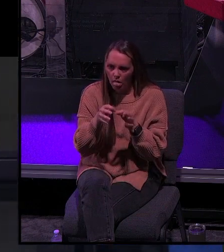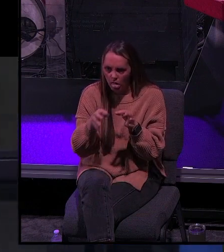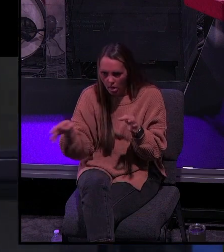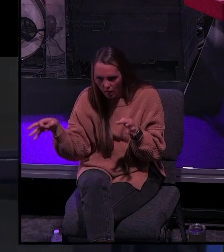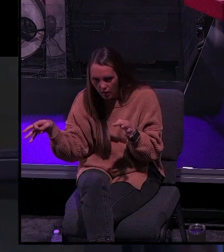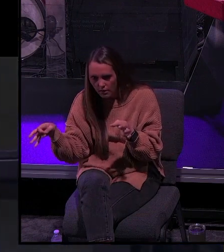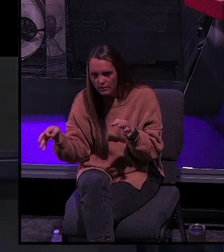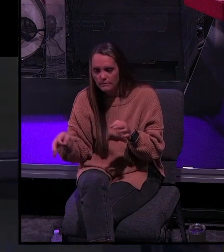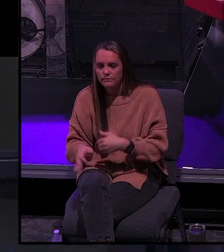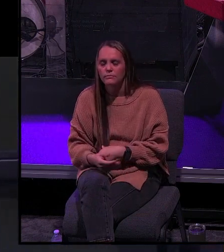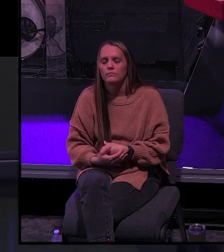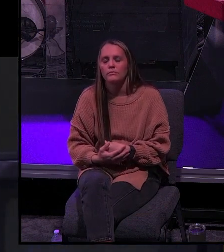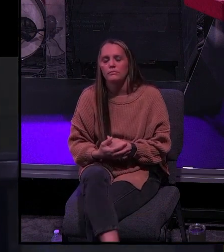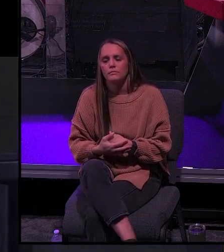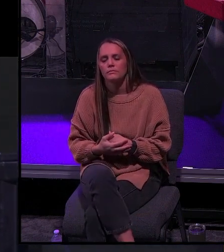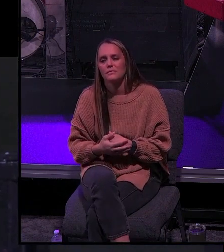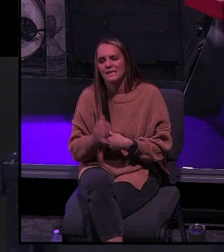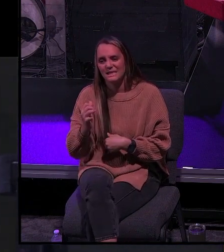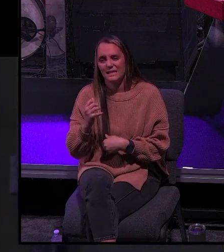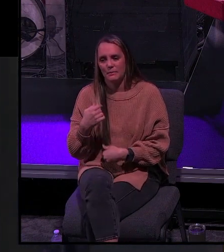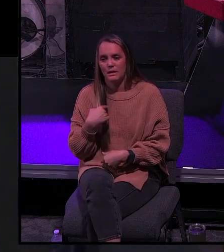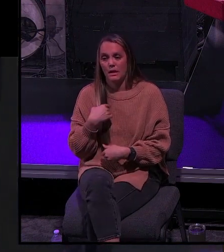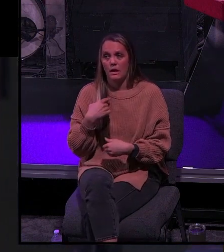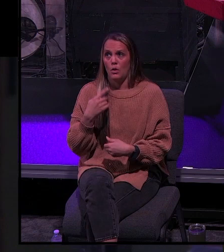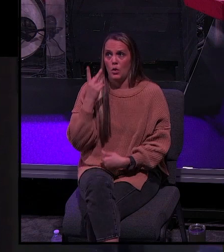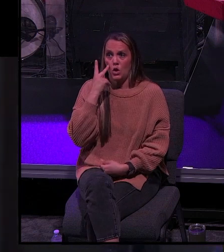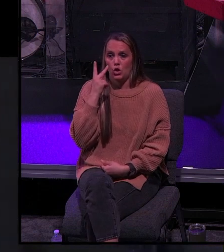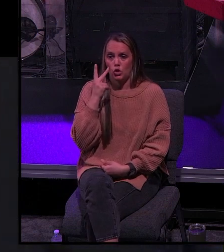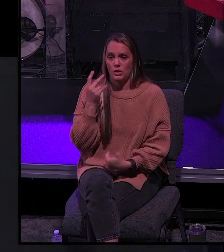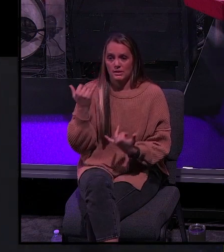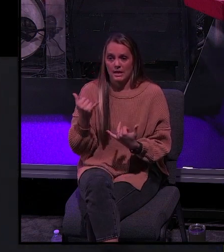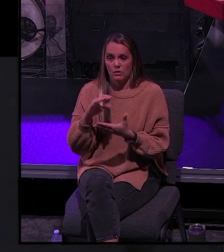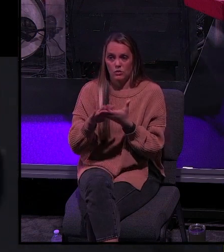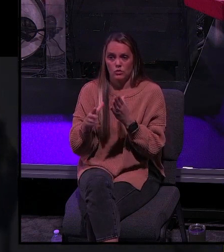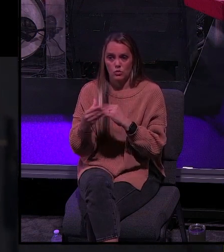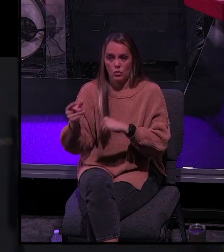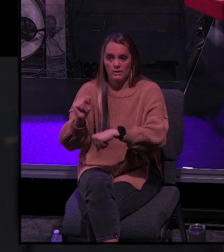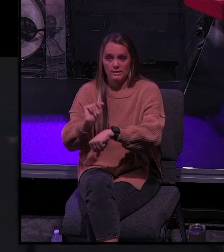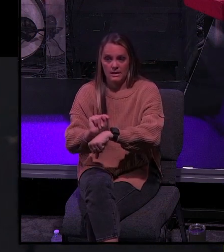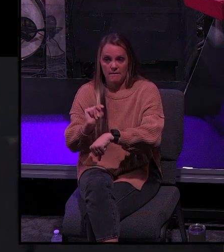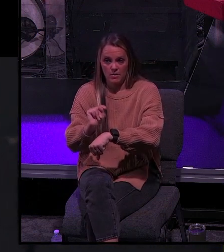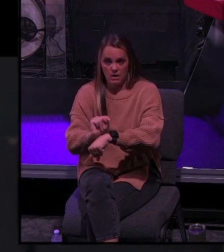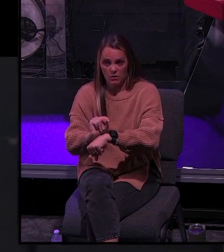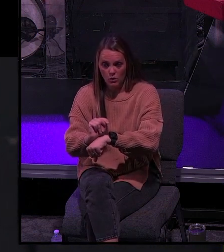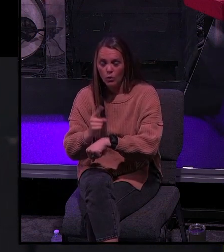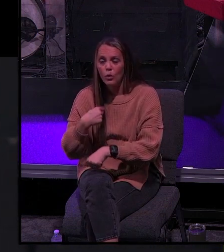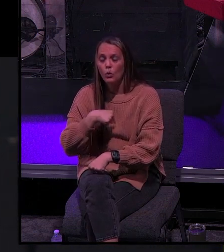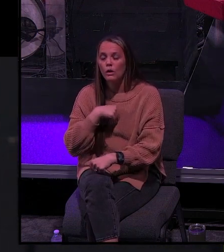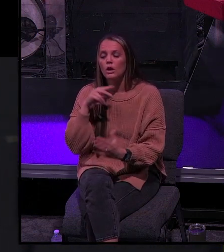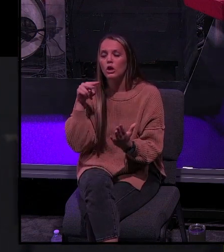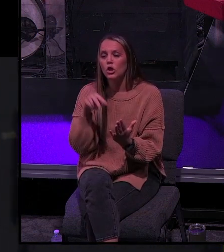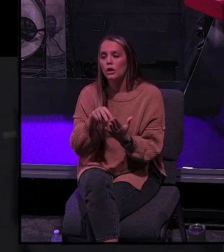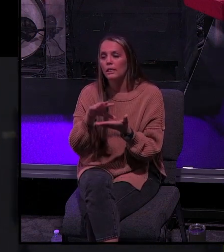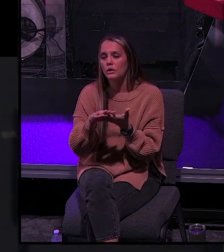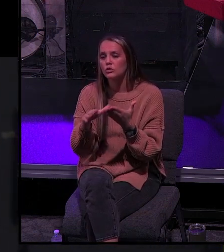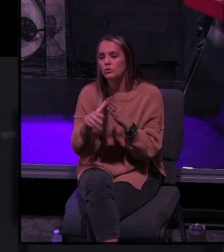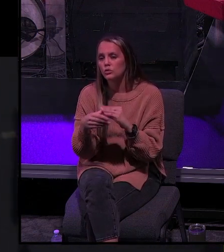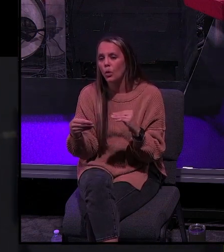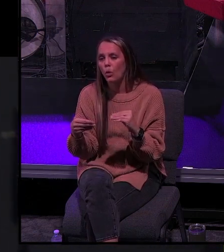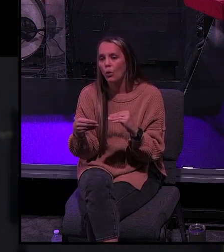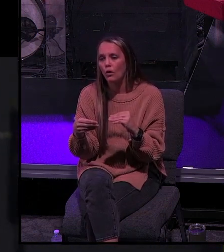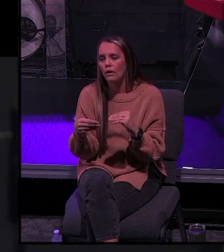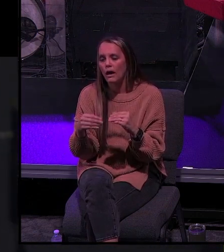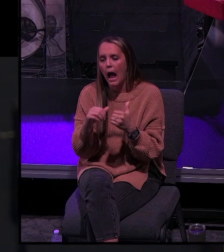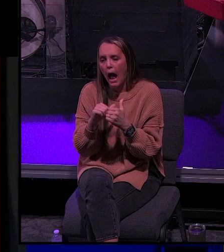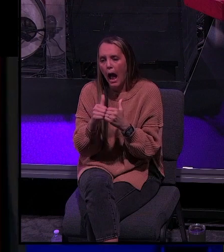Yeah. What we're going to look at today in the next few minutes in the story of the tabernacle is we're going to look at the story of